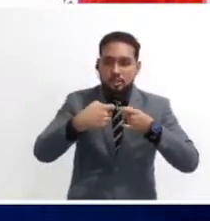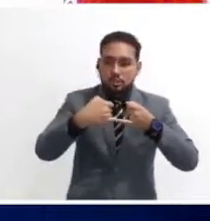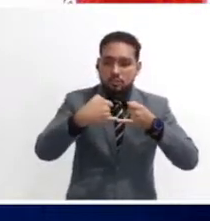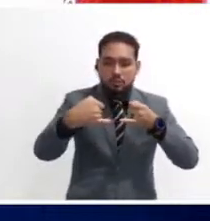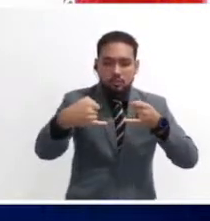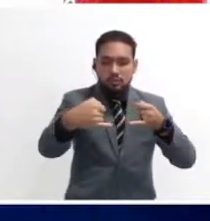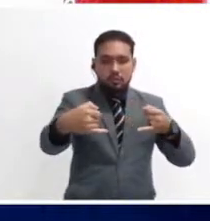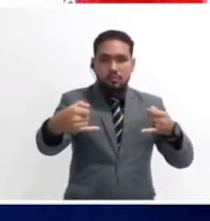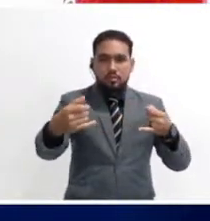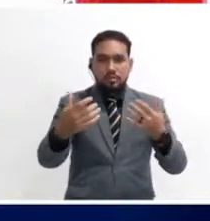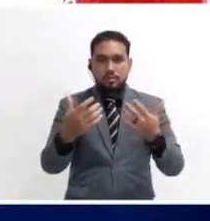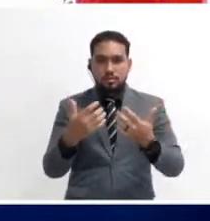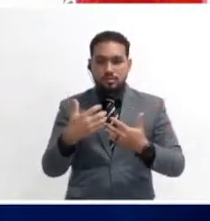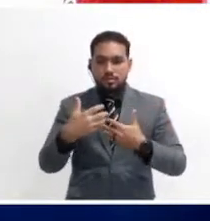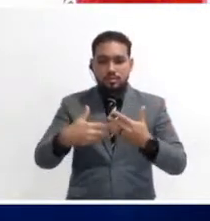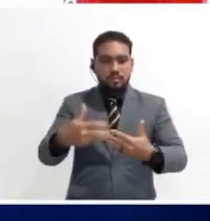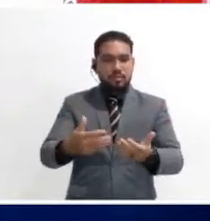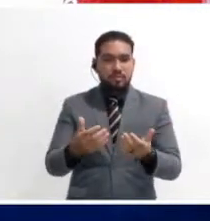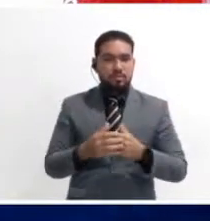The